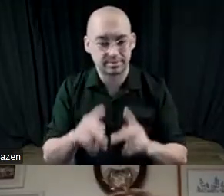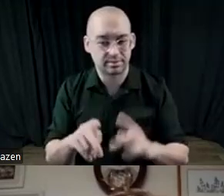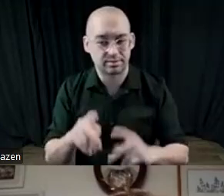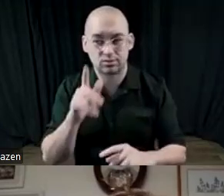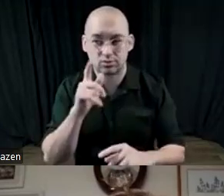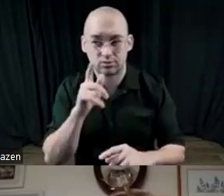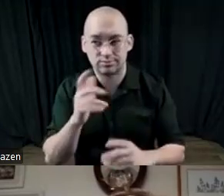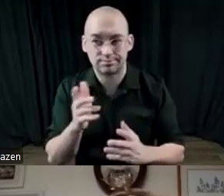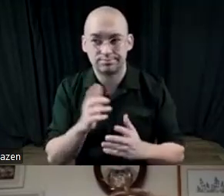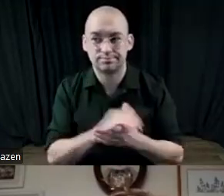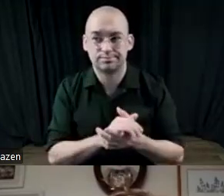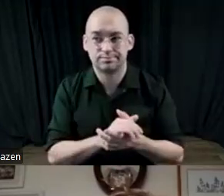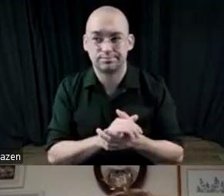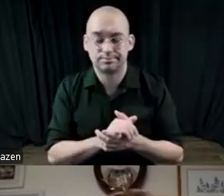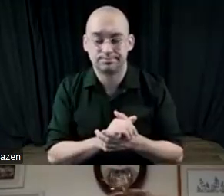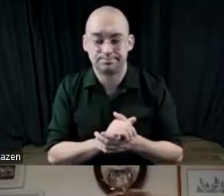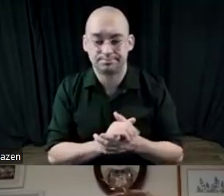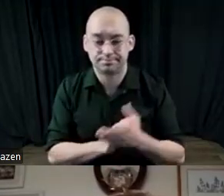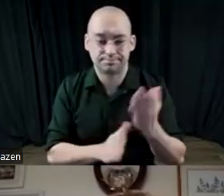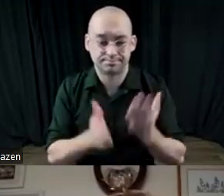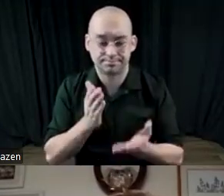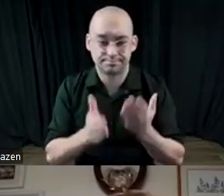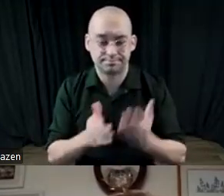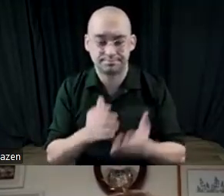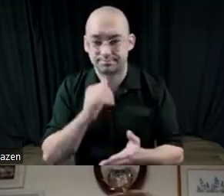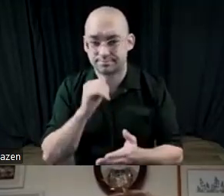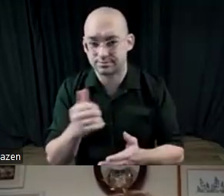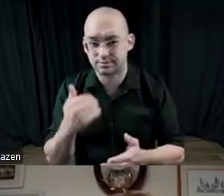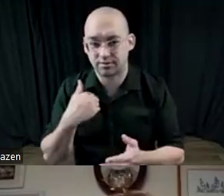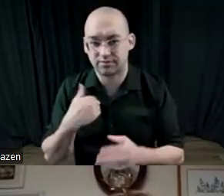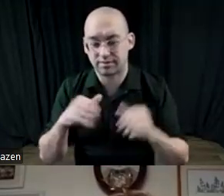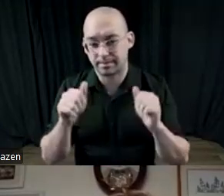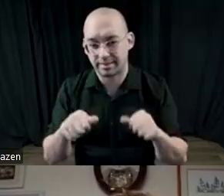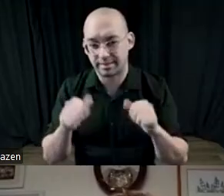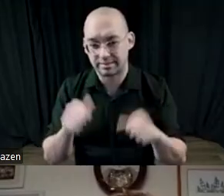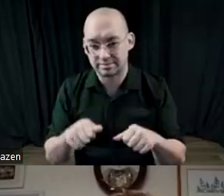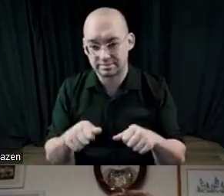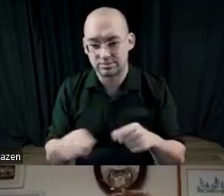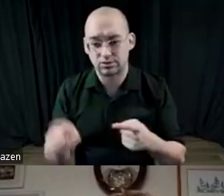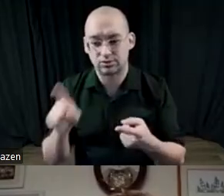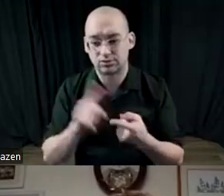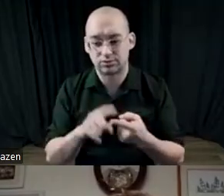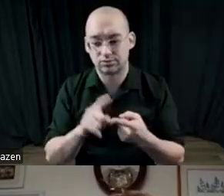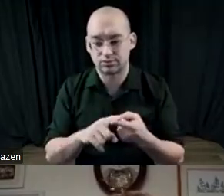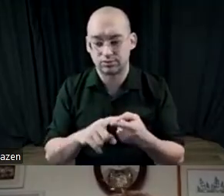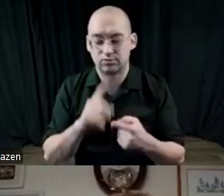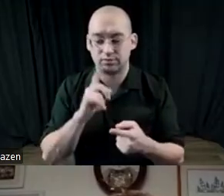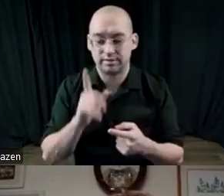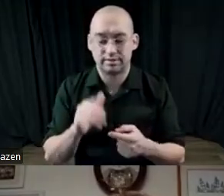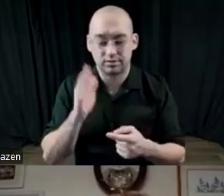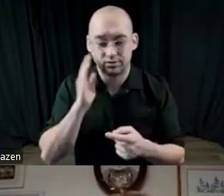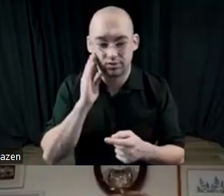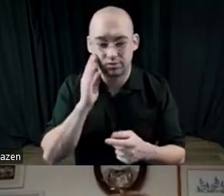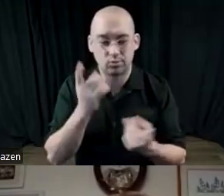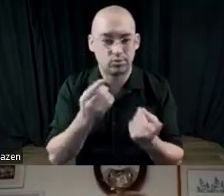who perhaps don't have the abilities to really know what to